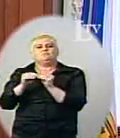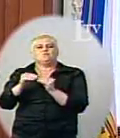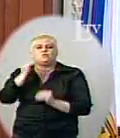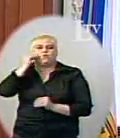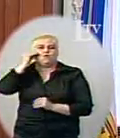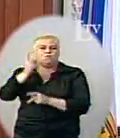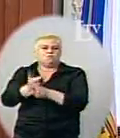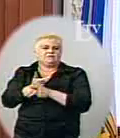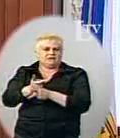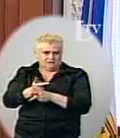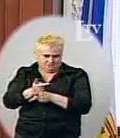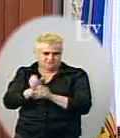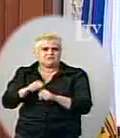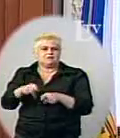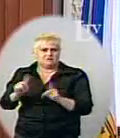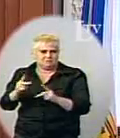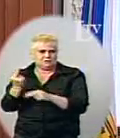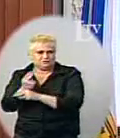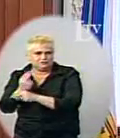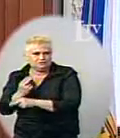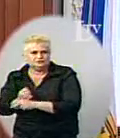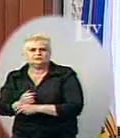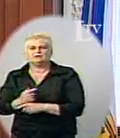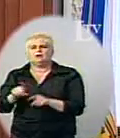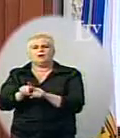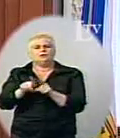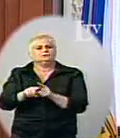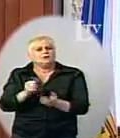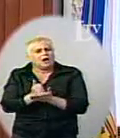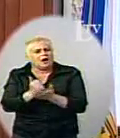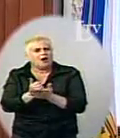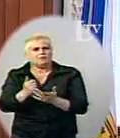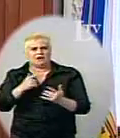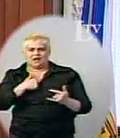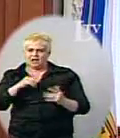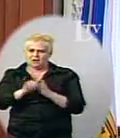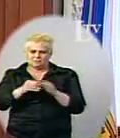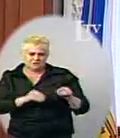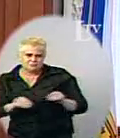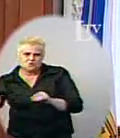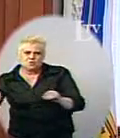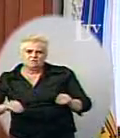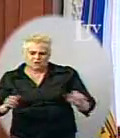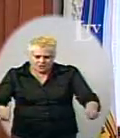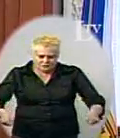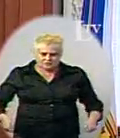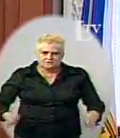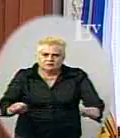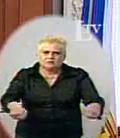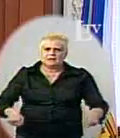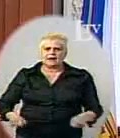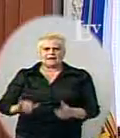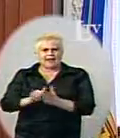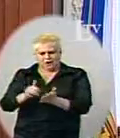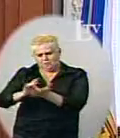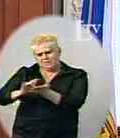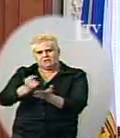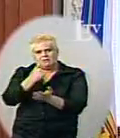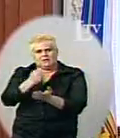new options to assist people with managing their mobility issues and medications in the